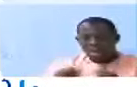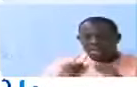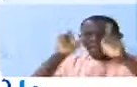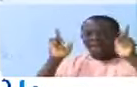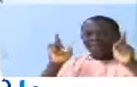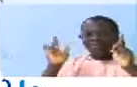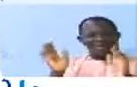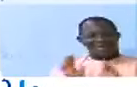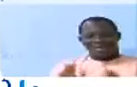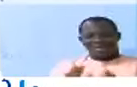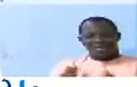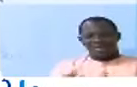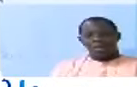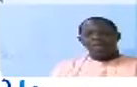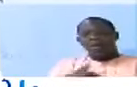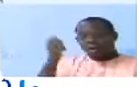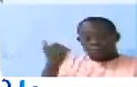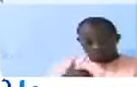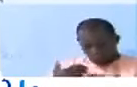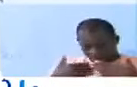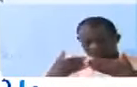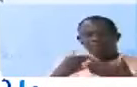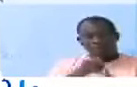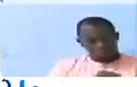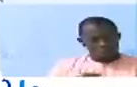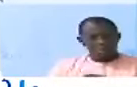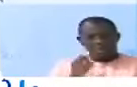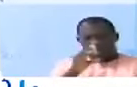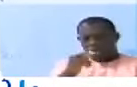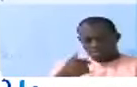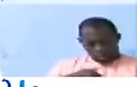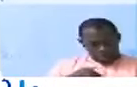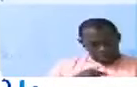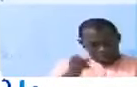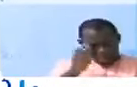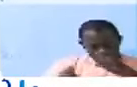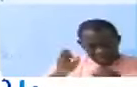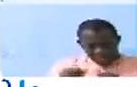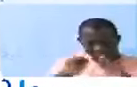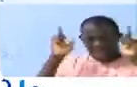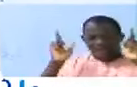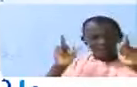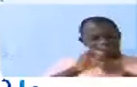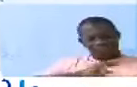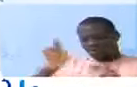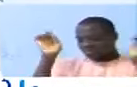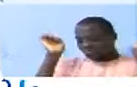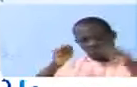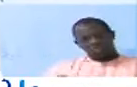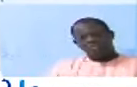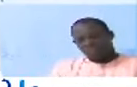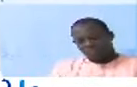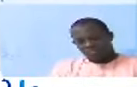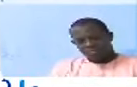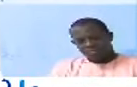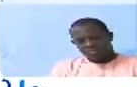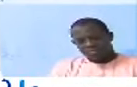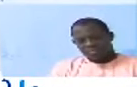survive. And in fact, some of them even told me personally that they will not